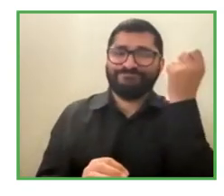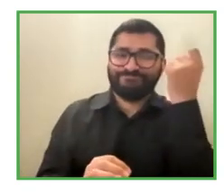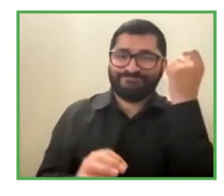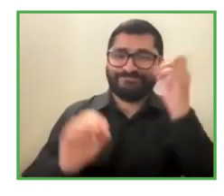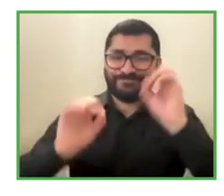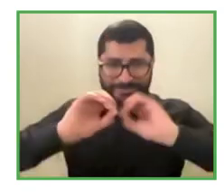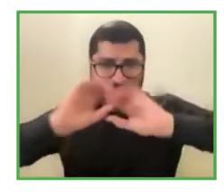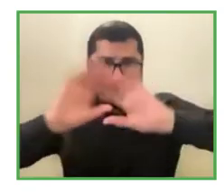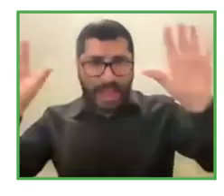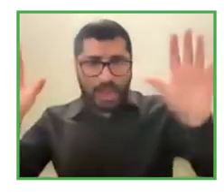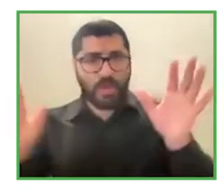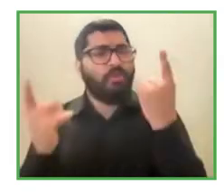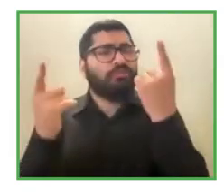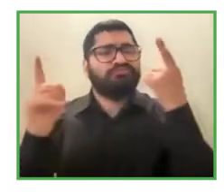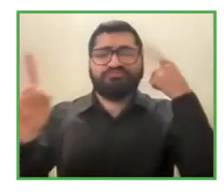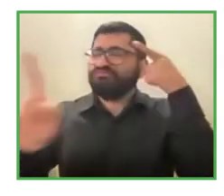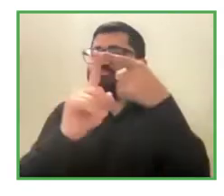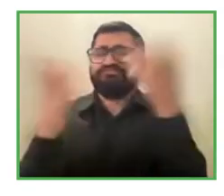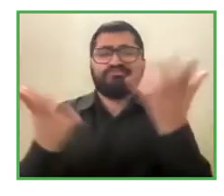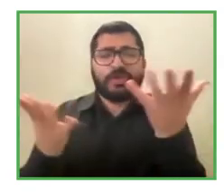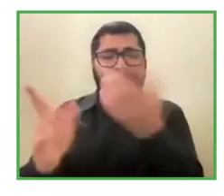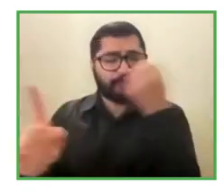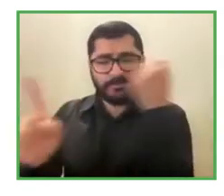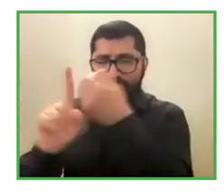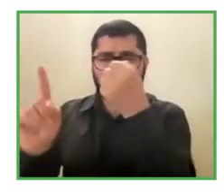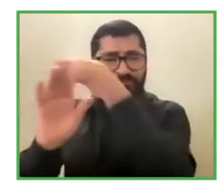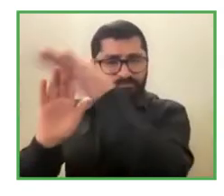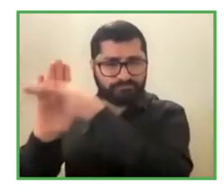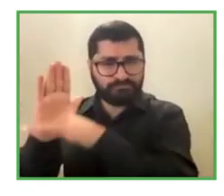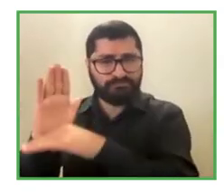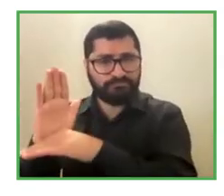understand what is the profile